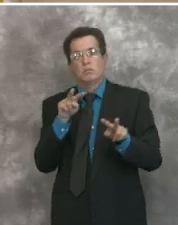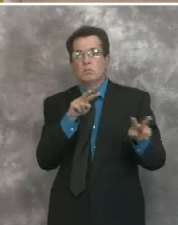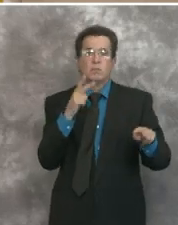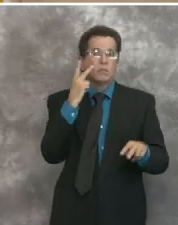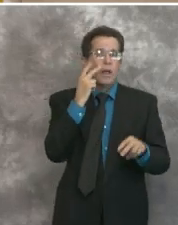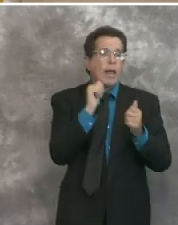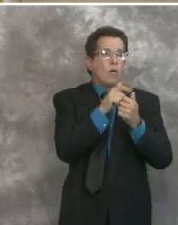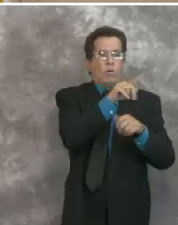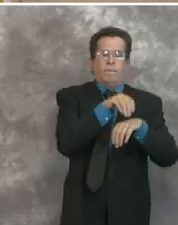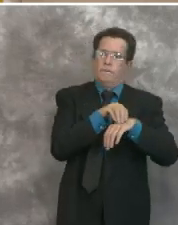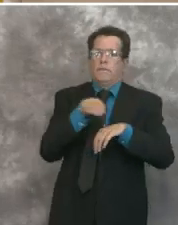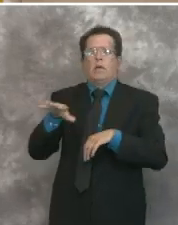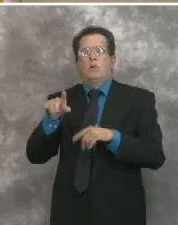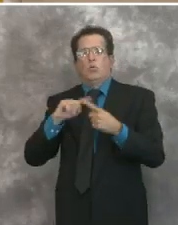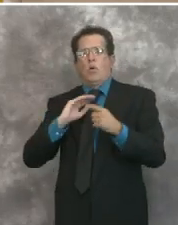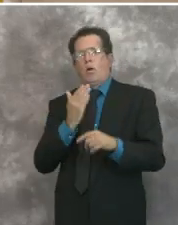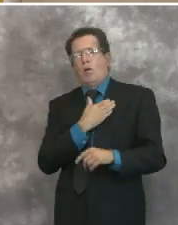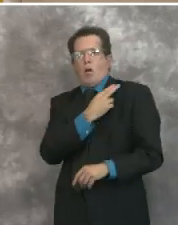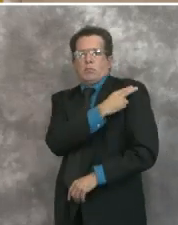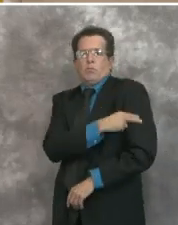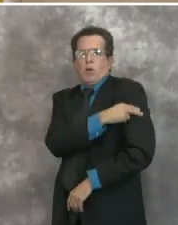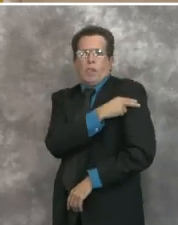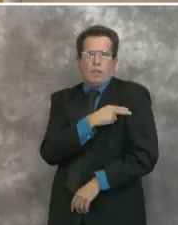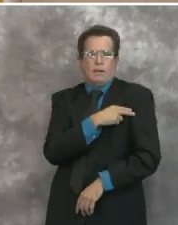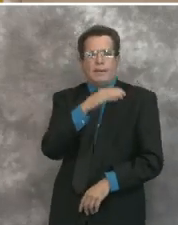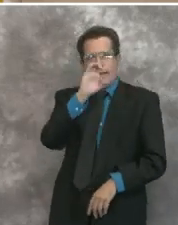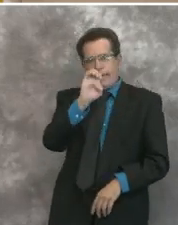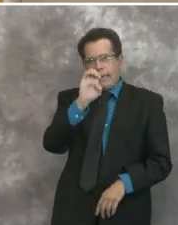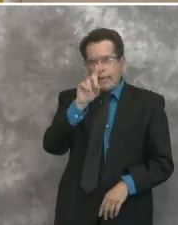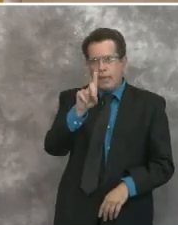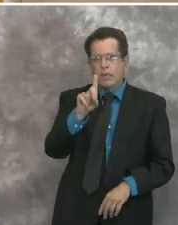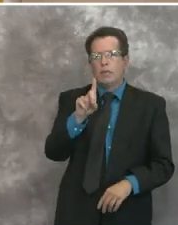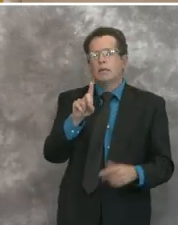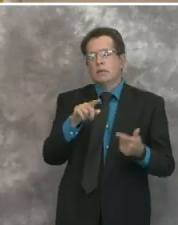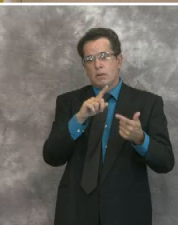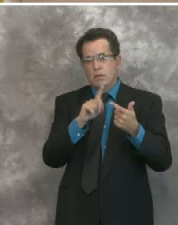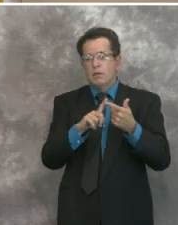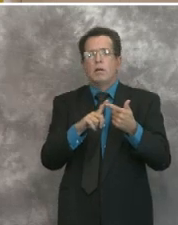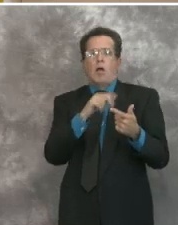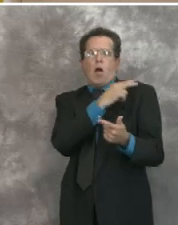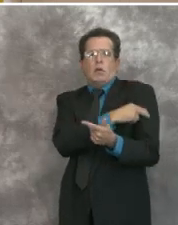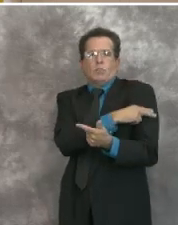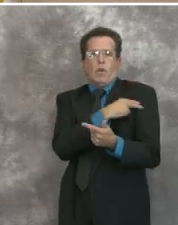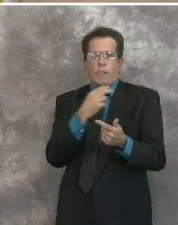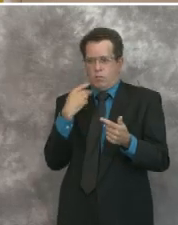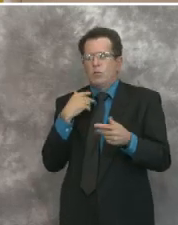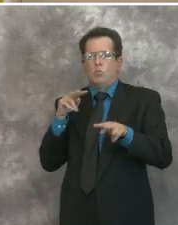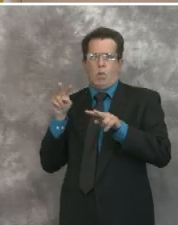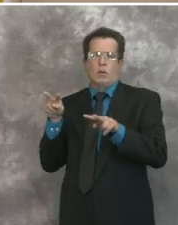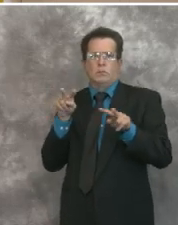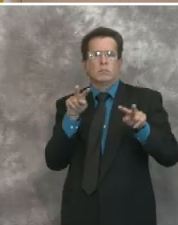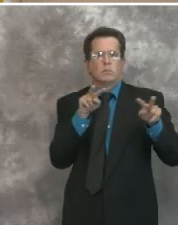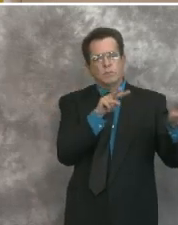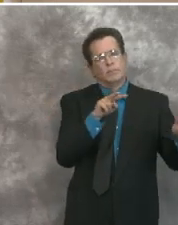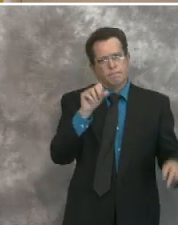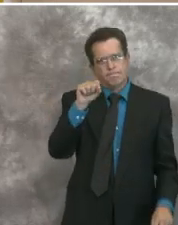impact to our hospitals in terms of ED as well as hospitalizations.